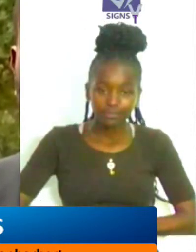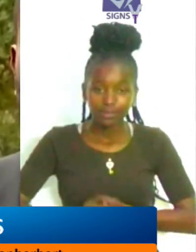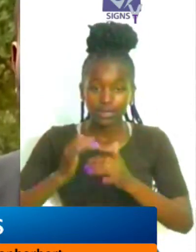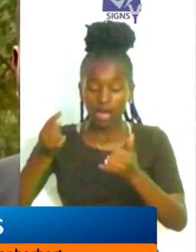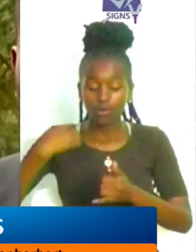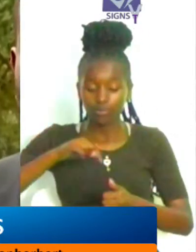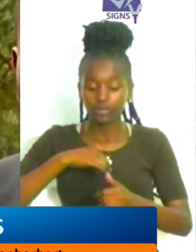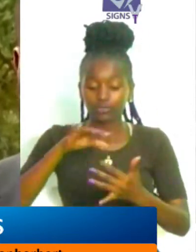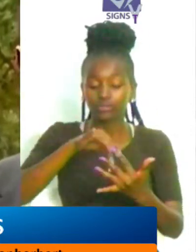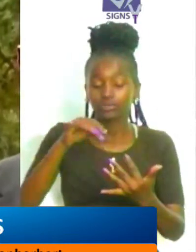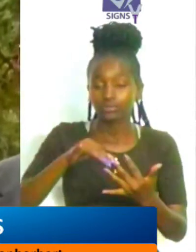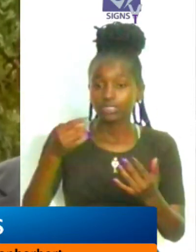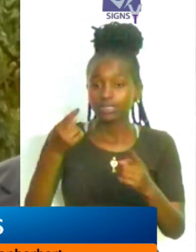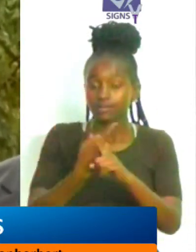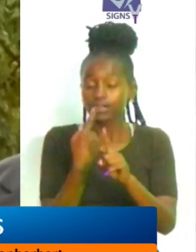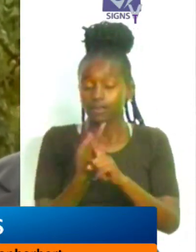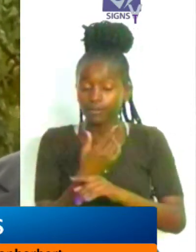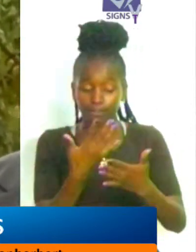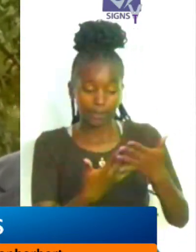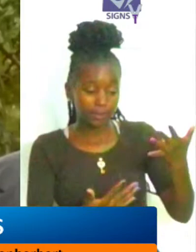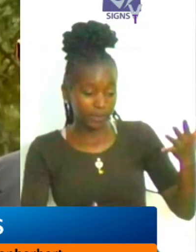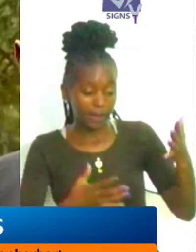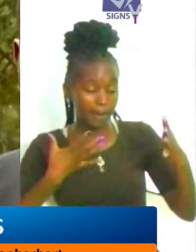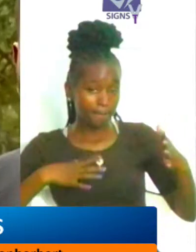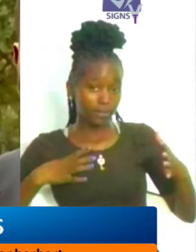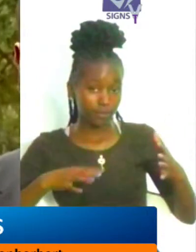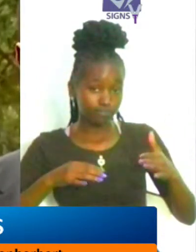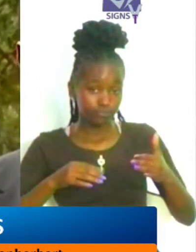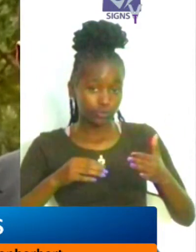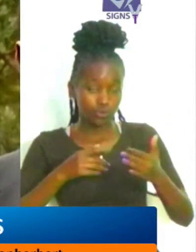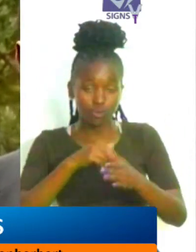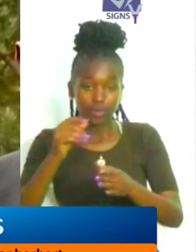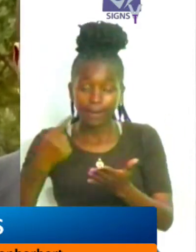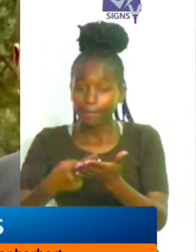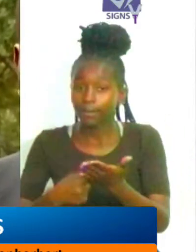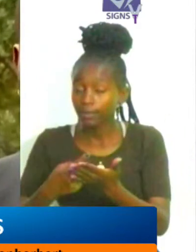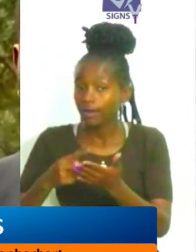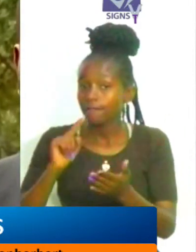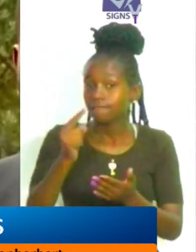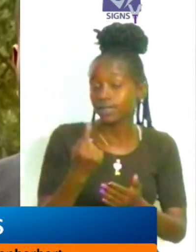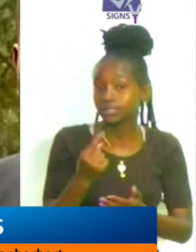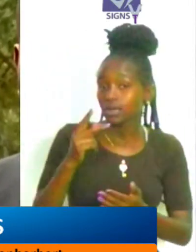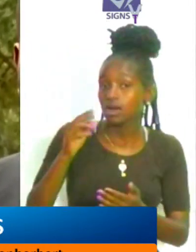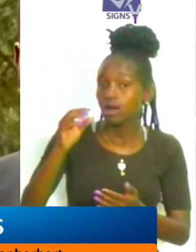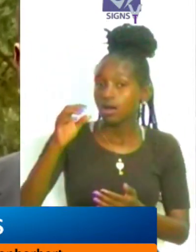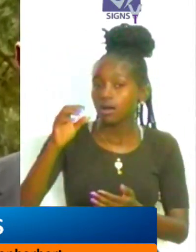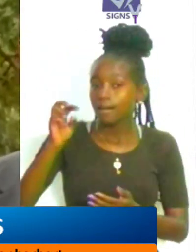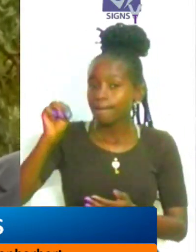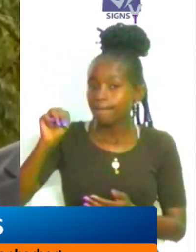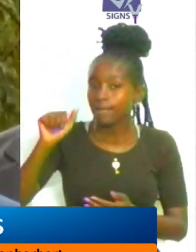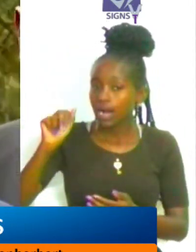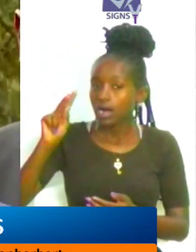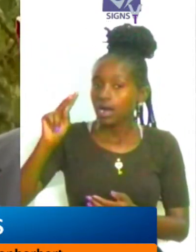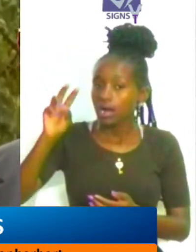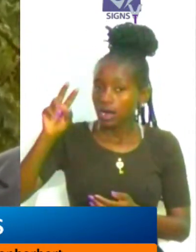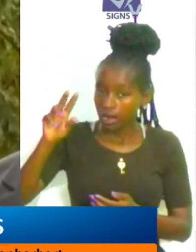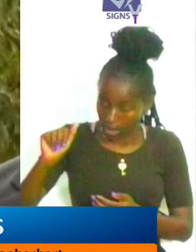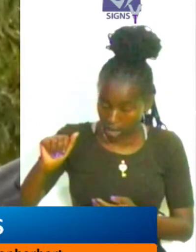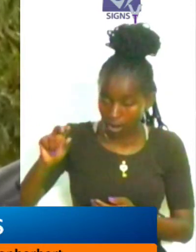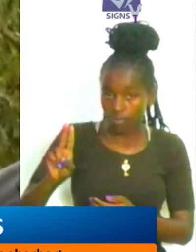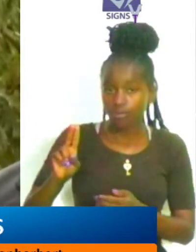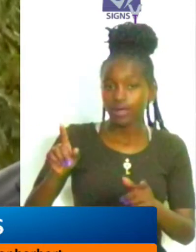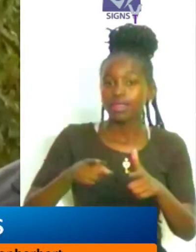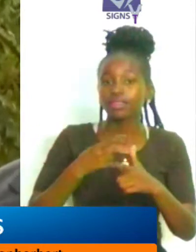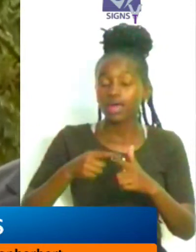counsel. First, Professor Makau Mutua, and second, Honorable Jeremiah Kioni. 3, we